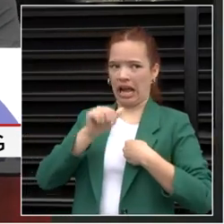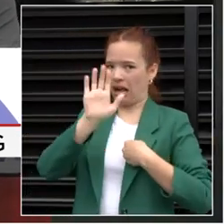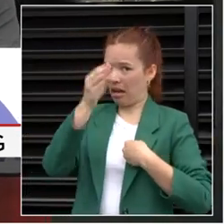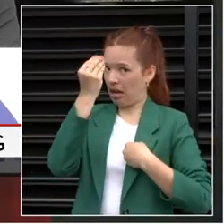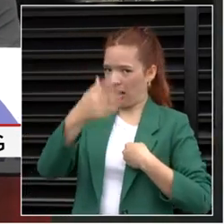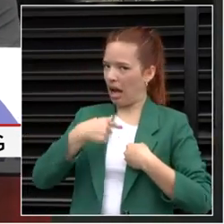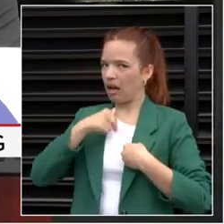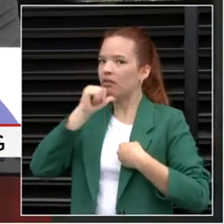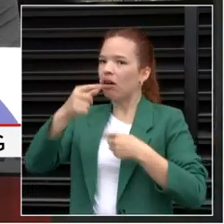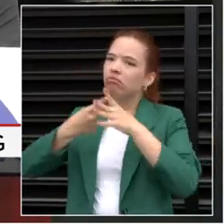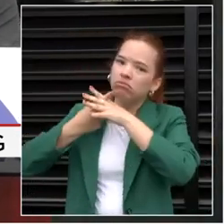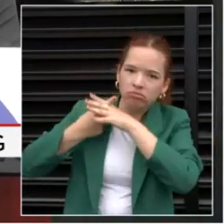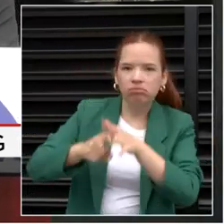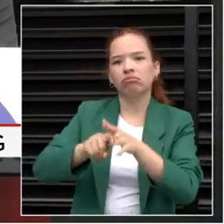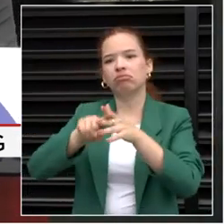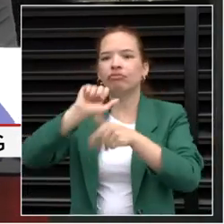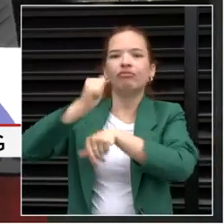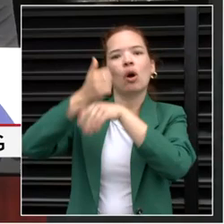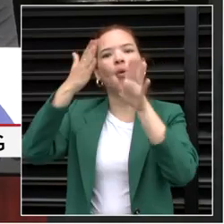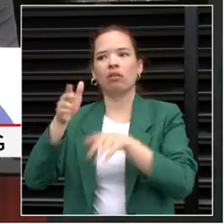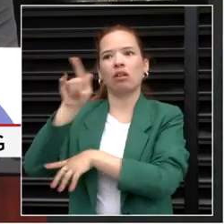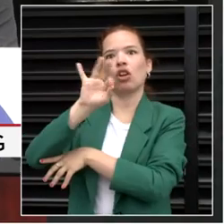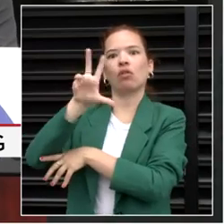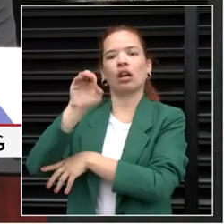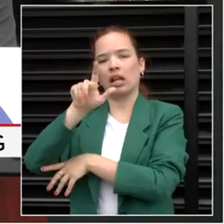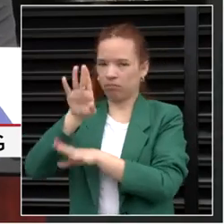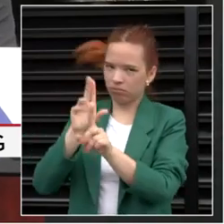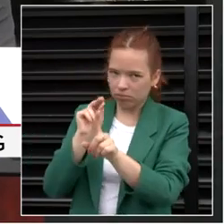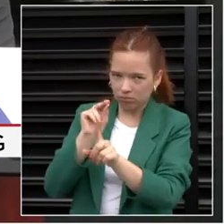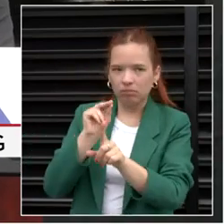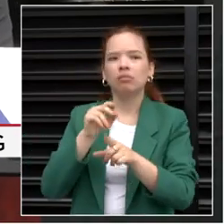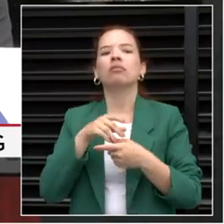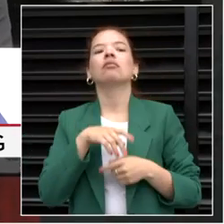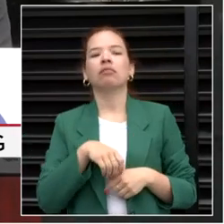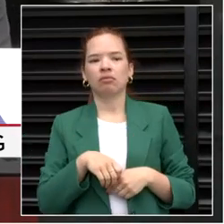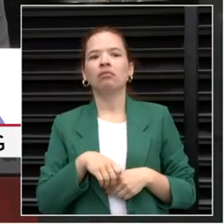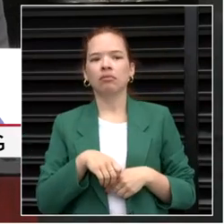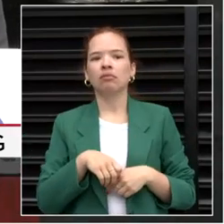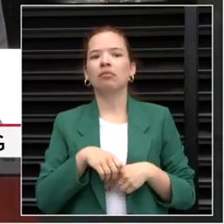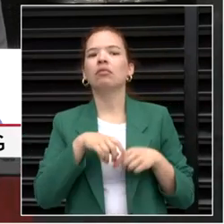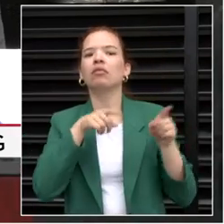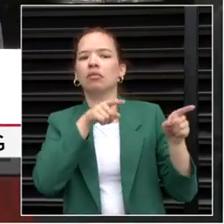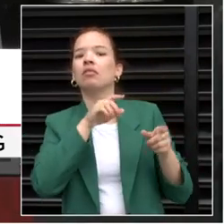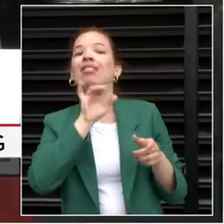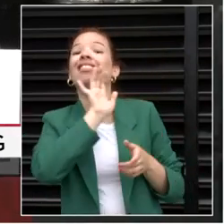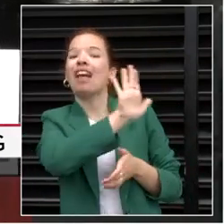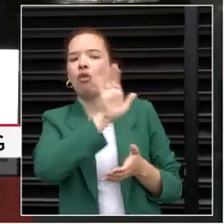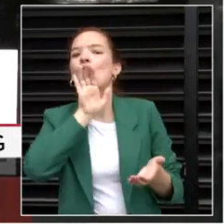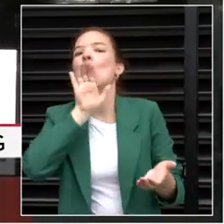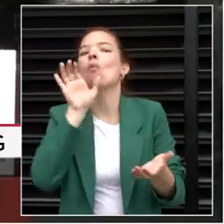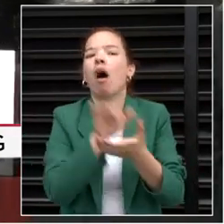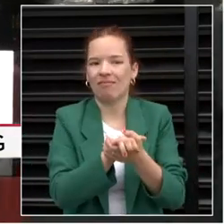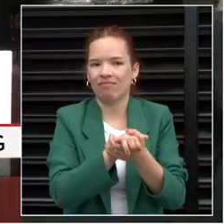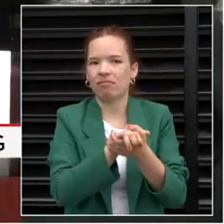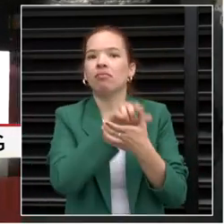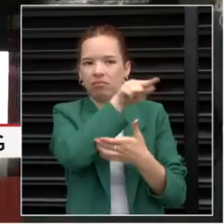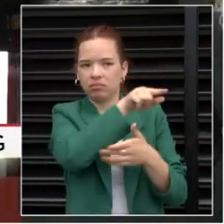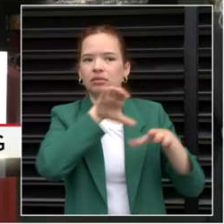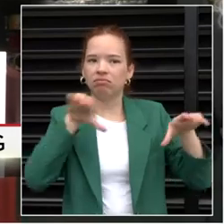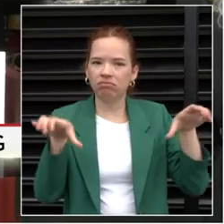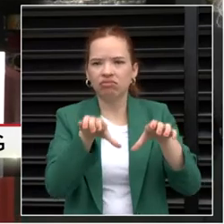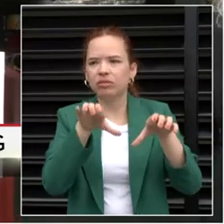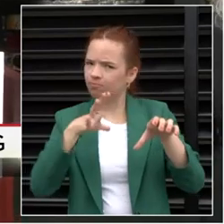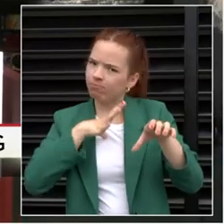There was a person named Dodie Bowers, now Dodie DeSanto, who took this place and welcomed people of